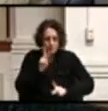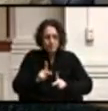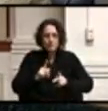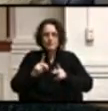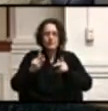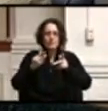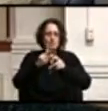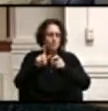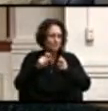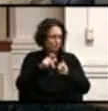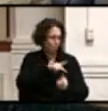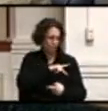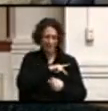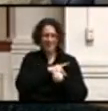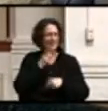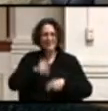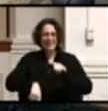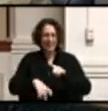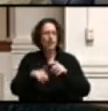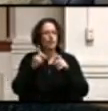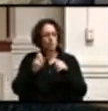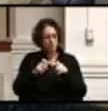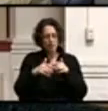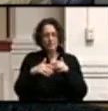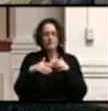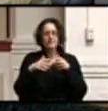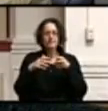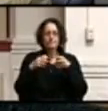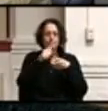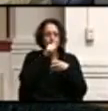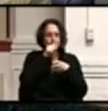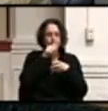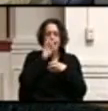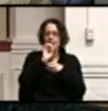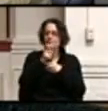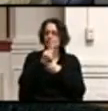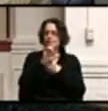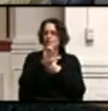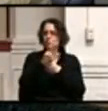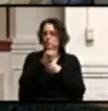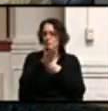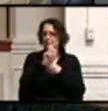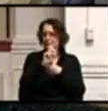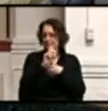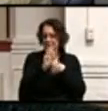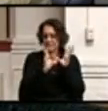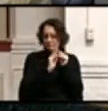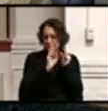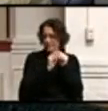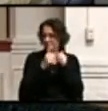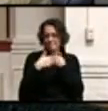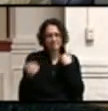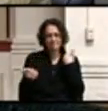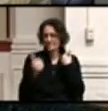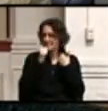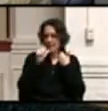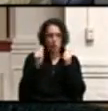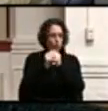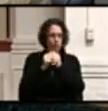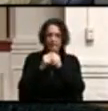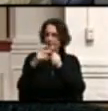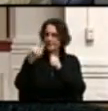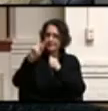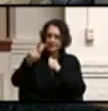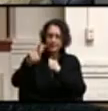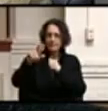discussion in executive session about personnel matters to talk about whether any individual position should actually be filled. At least that's the way